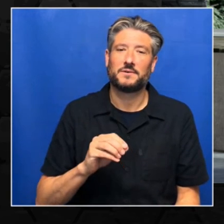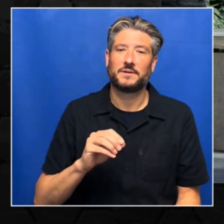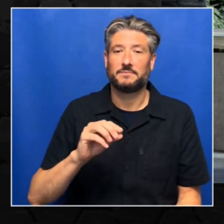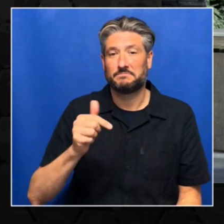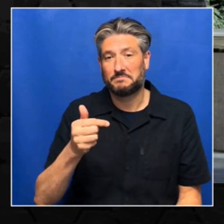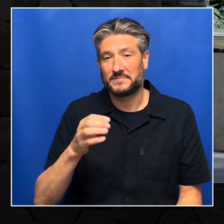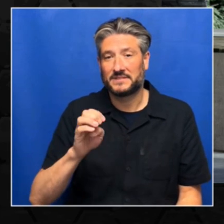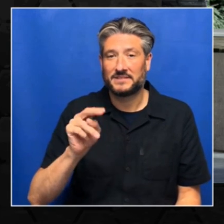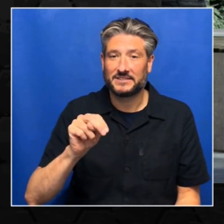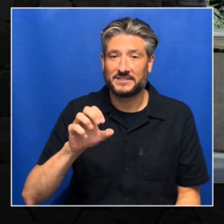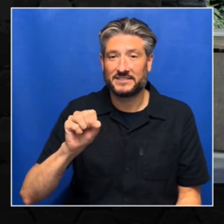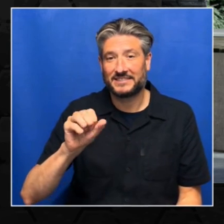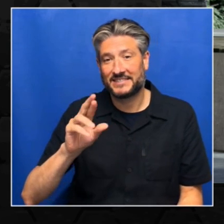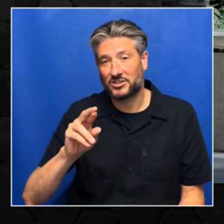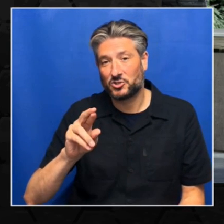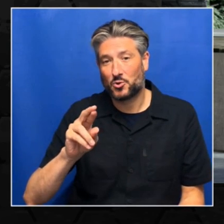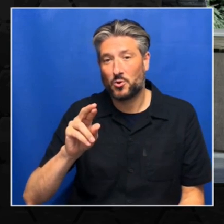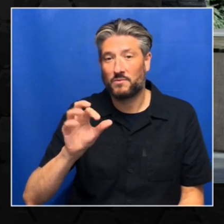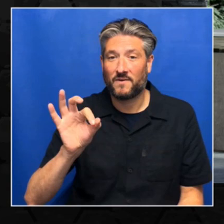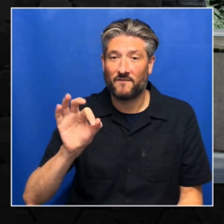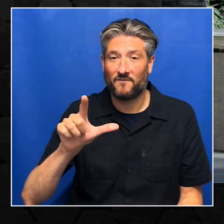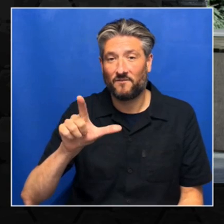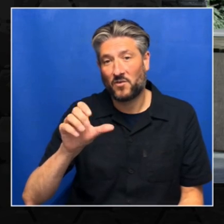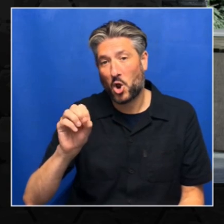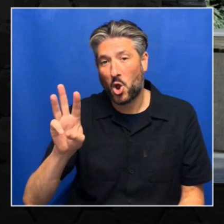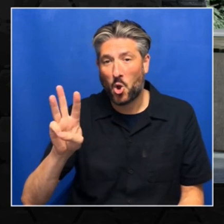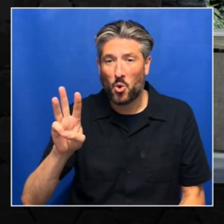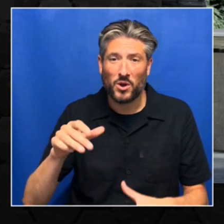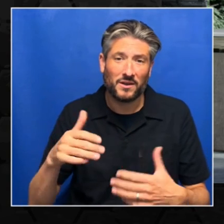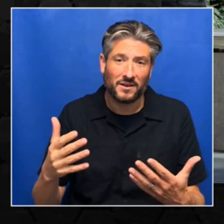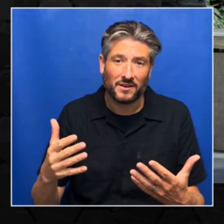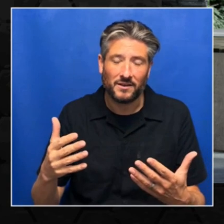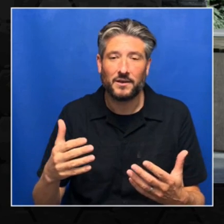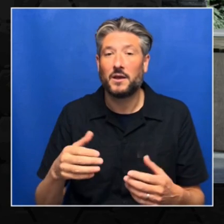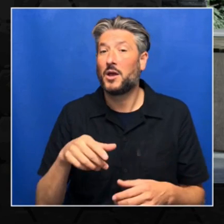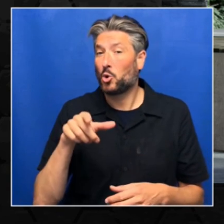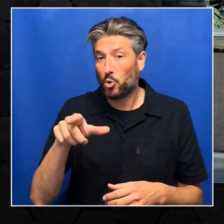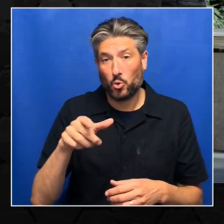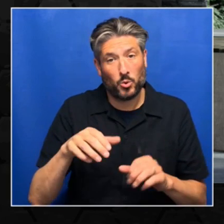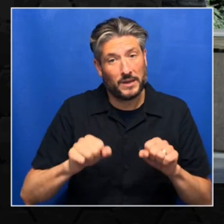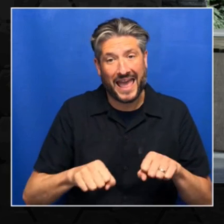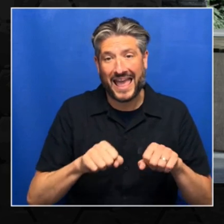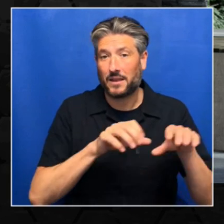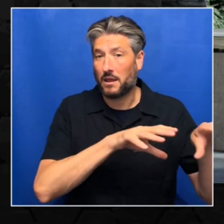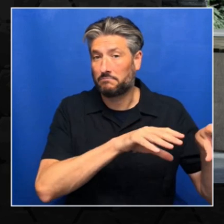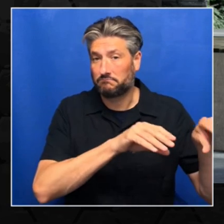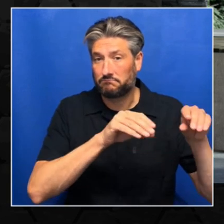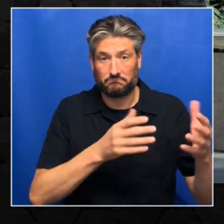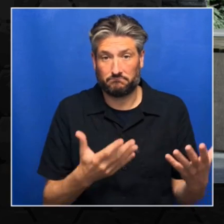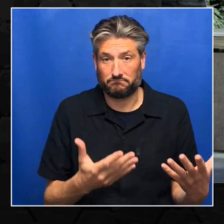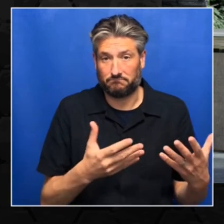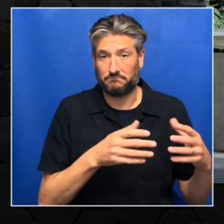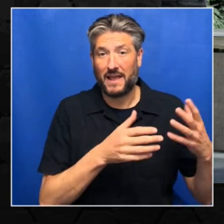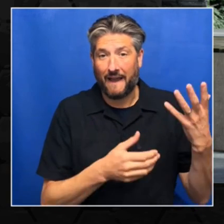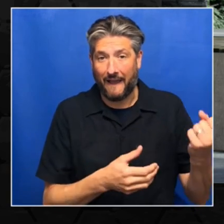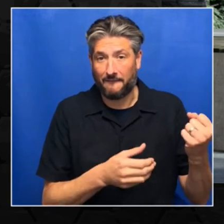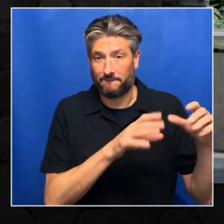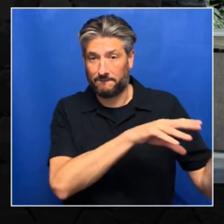or if you want to fine tune an existing model, not make one from the ground up, probably